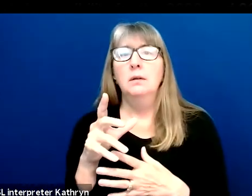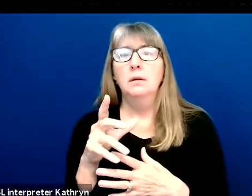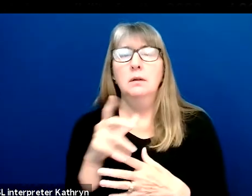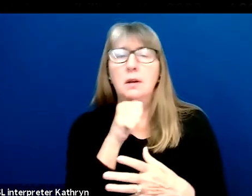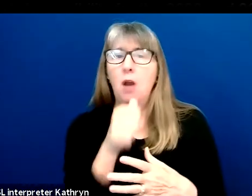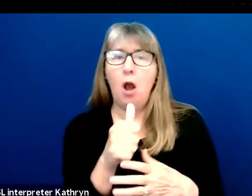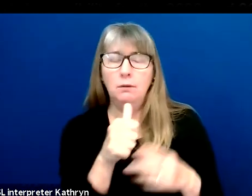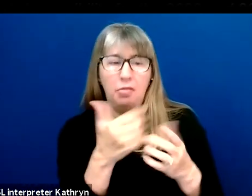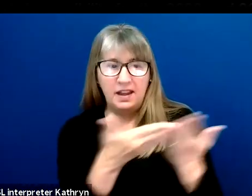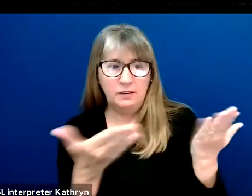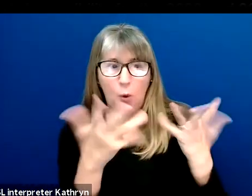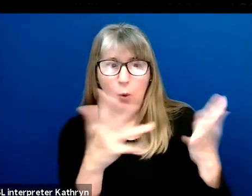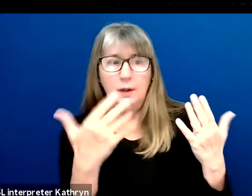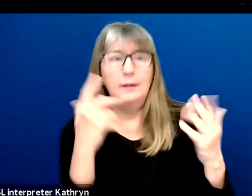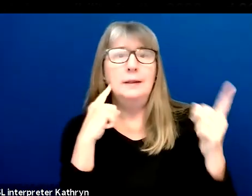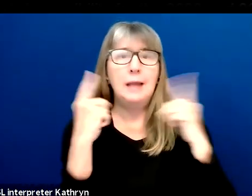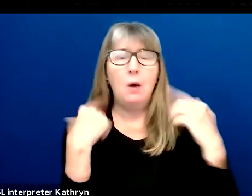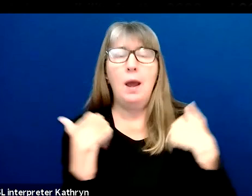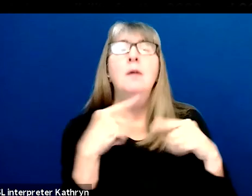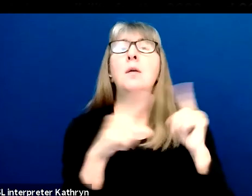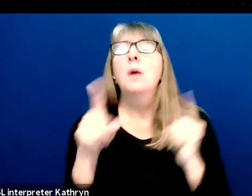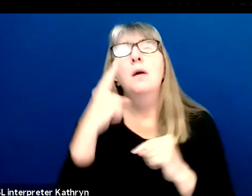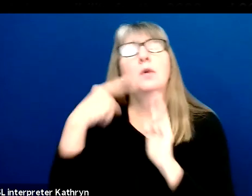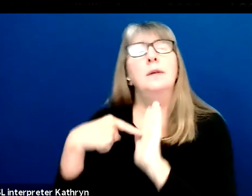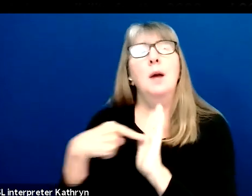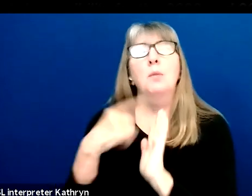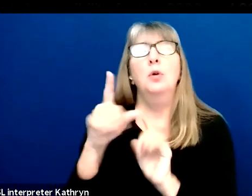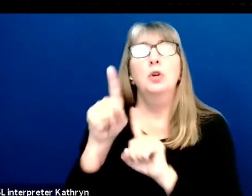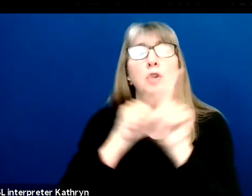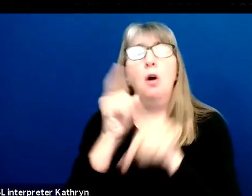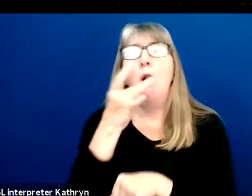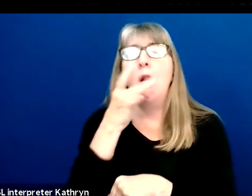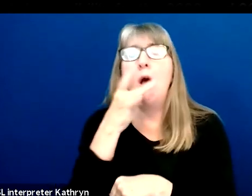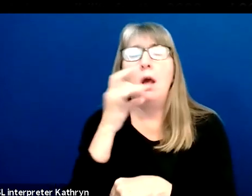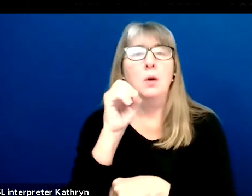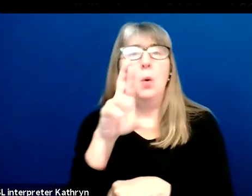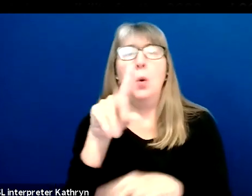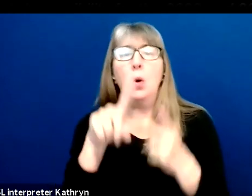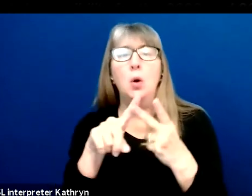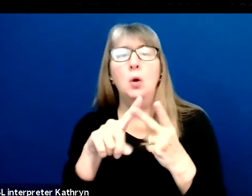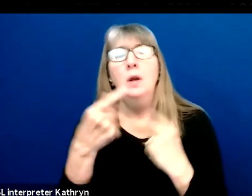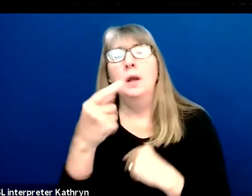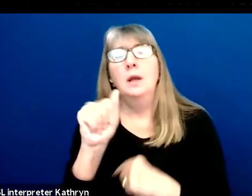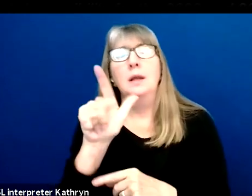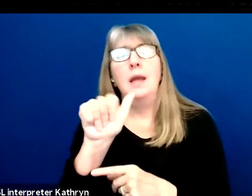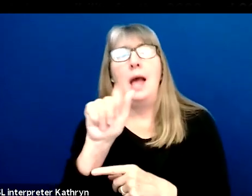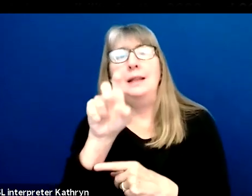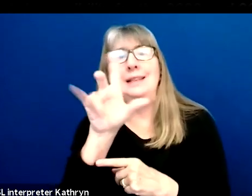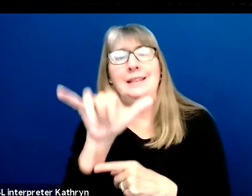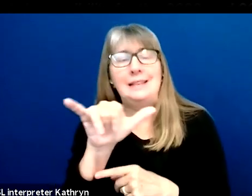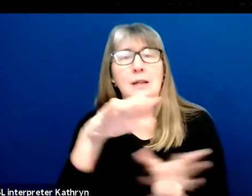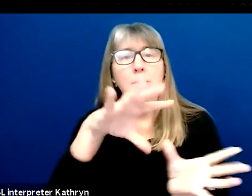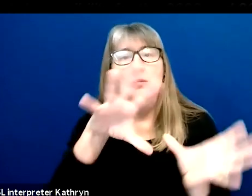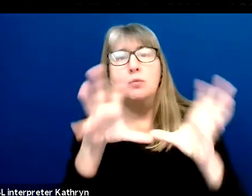say, the light from a star or the rotation of a galaxy that is not inherently sonic, but that we're